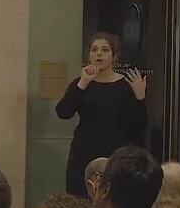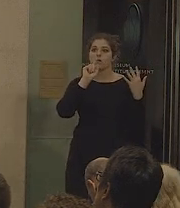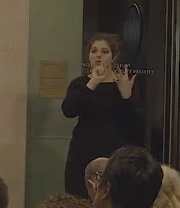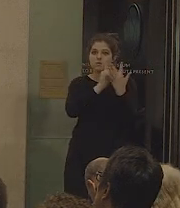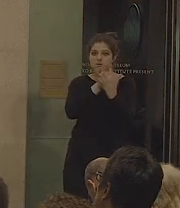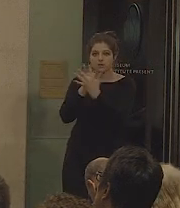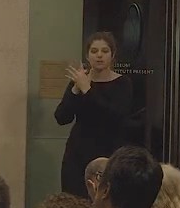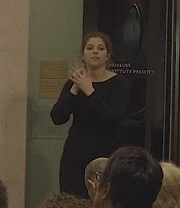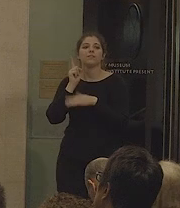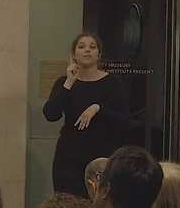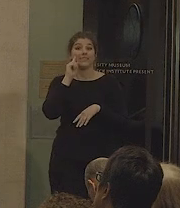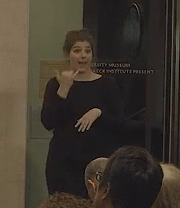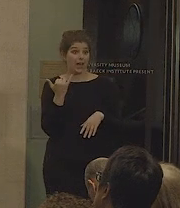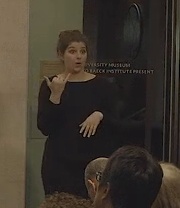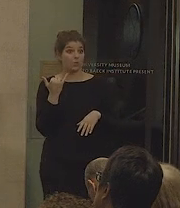and now